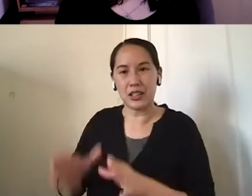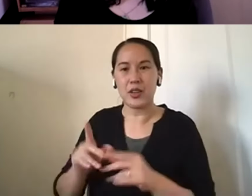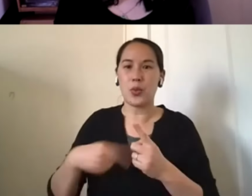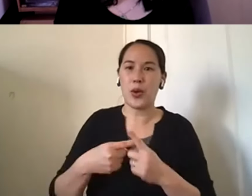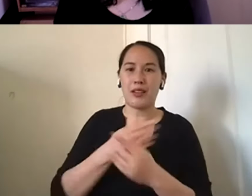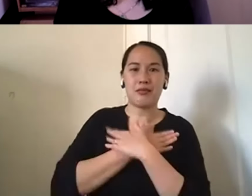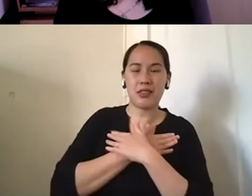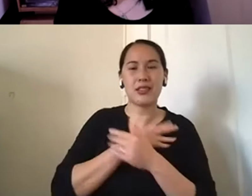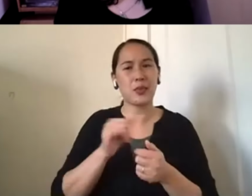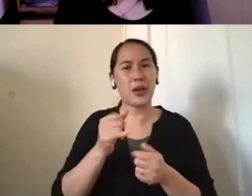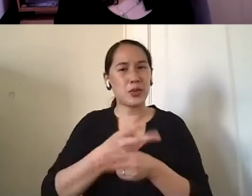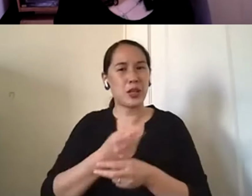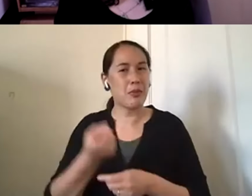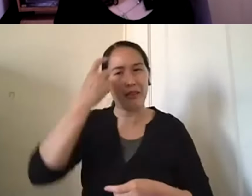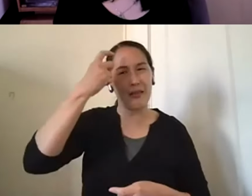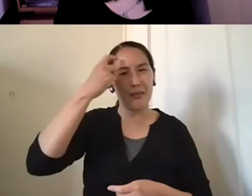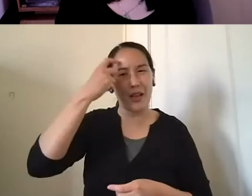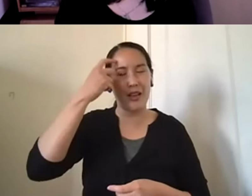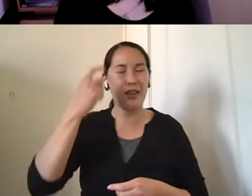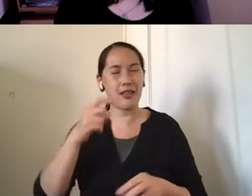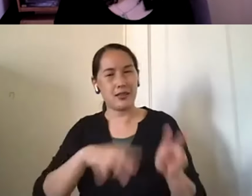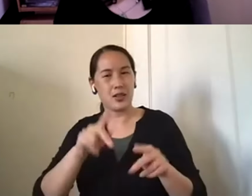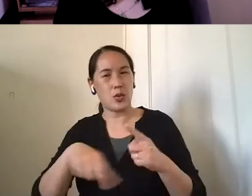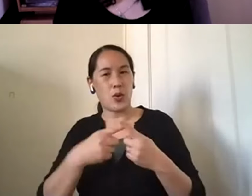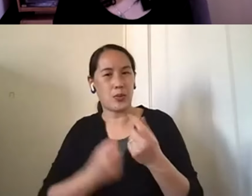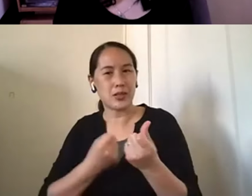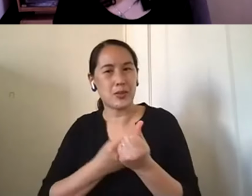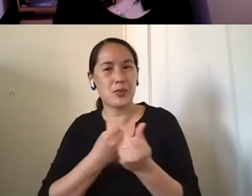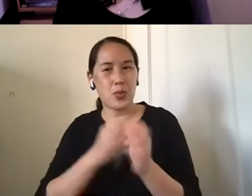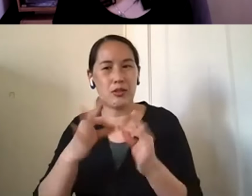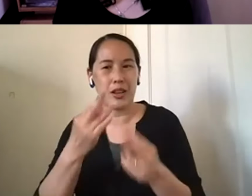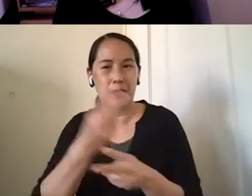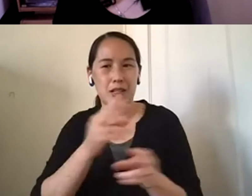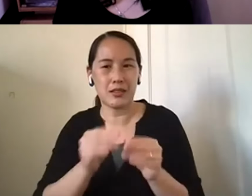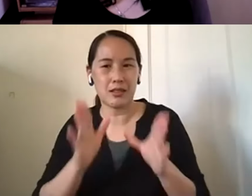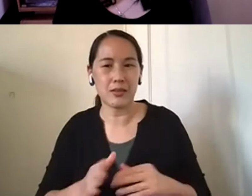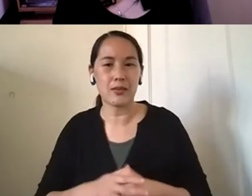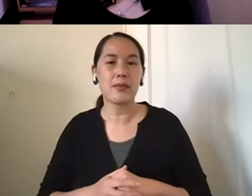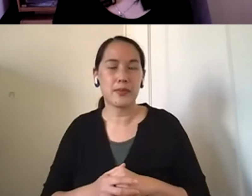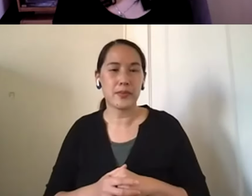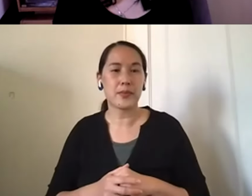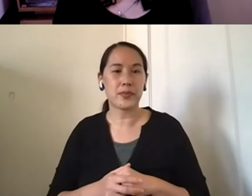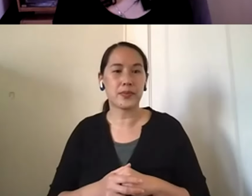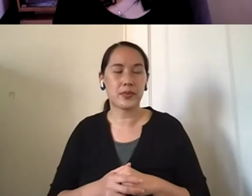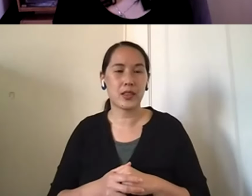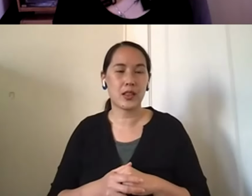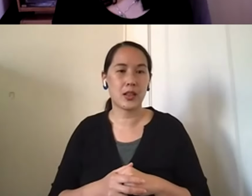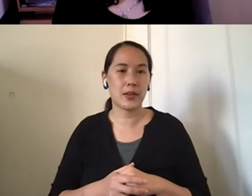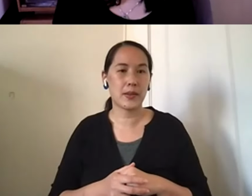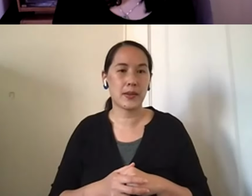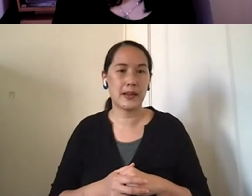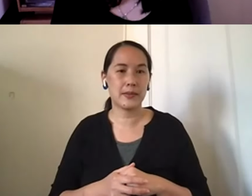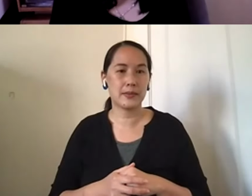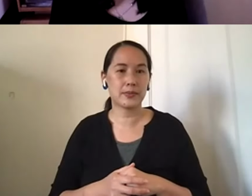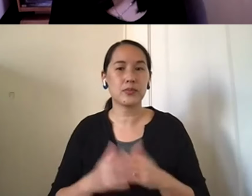minds, as to support our caregivers, or family caregivers at least. And I think